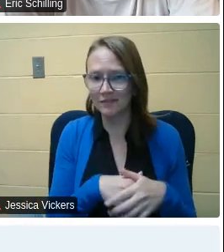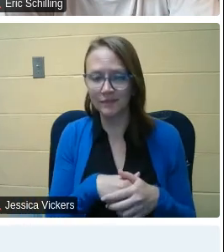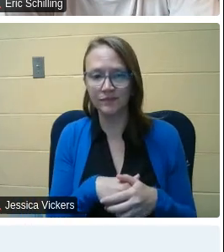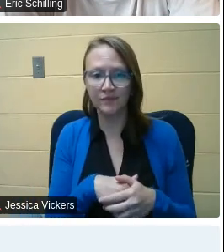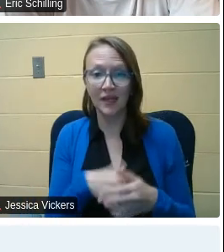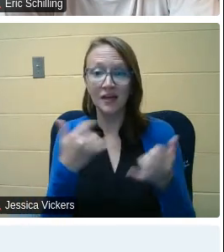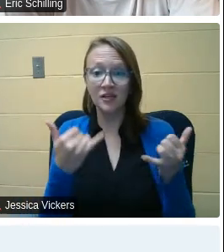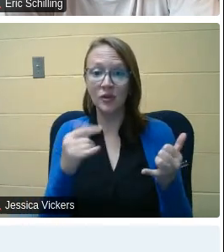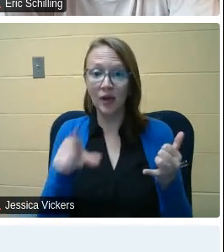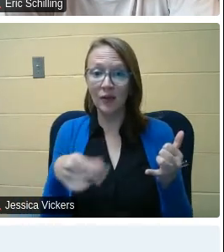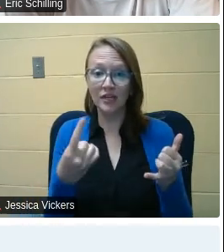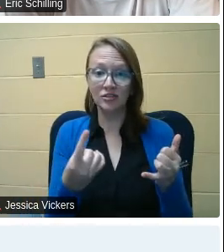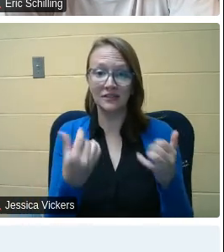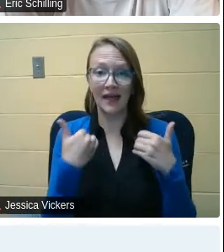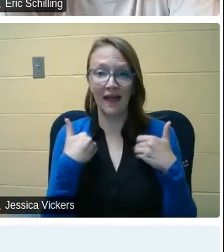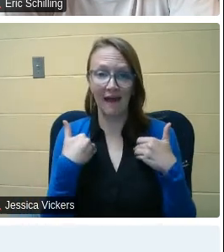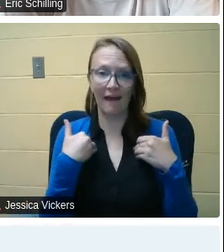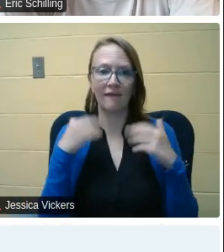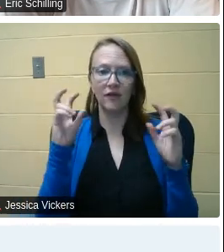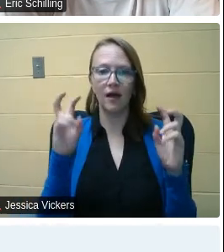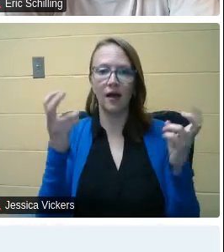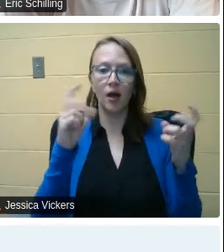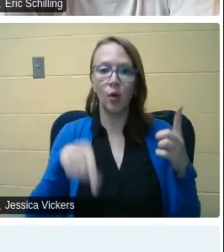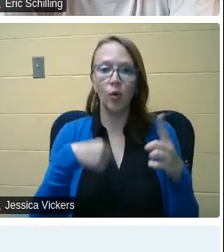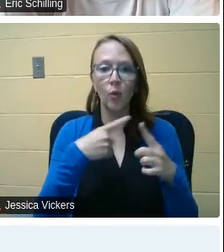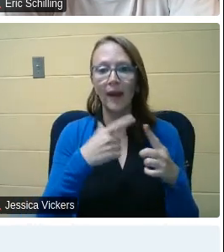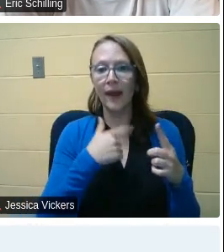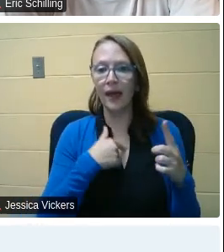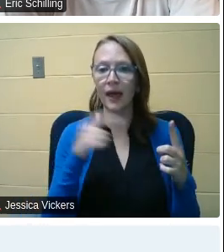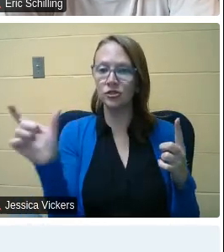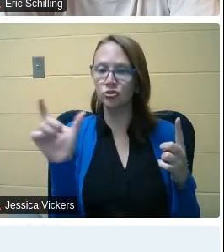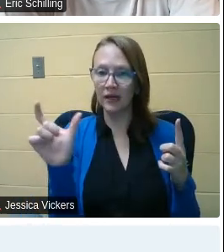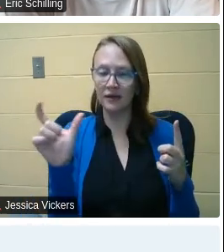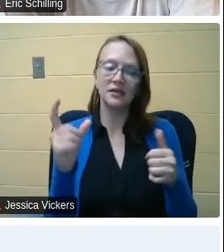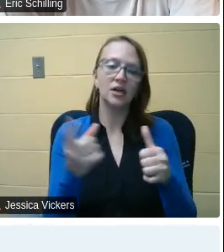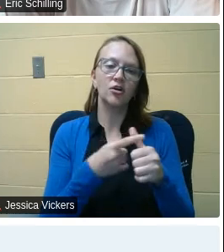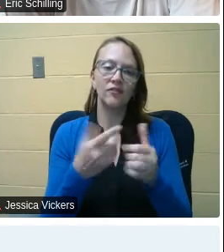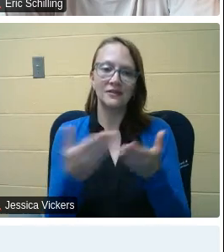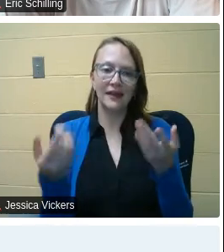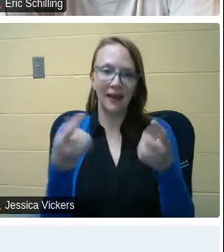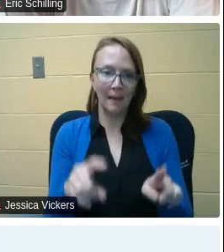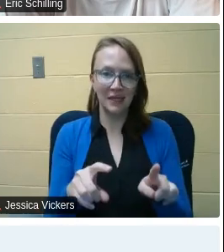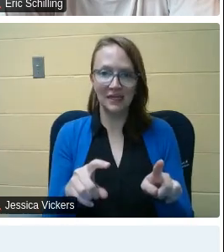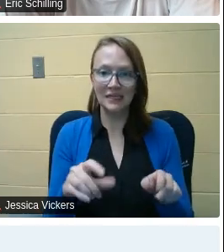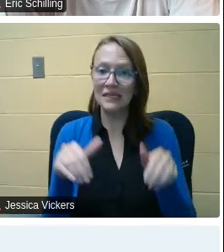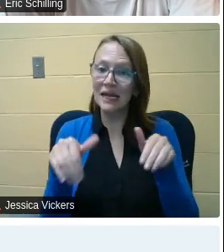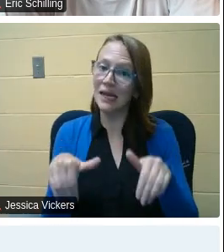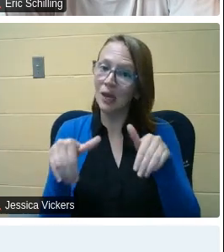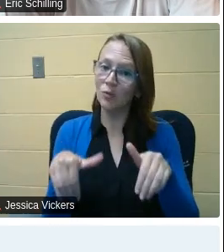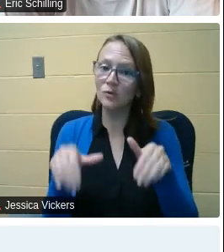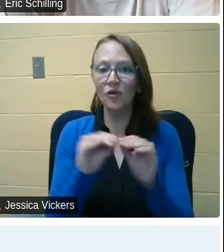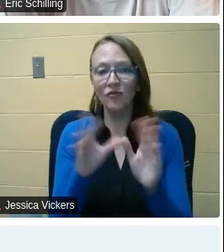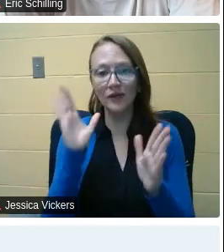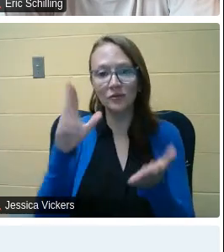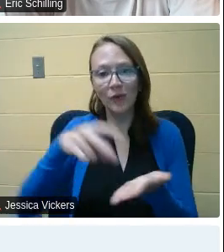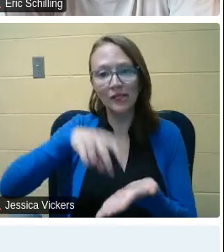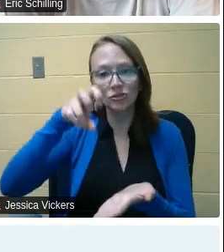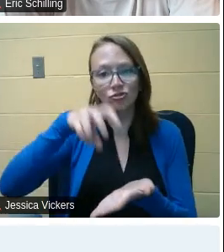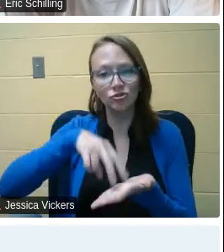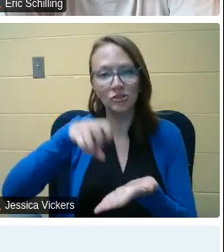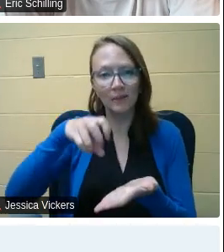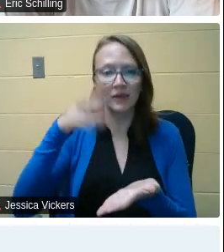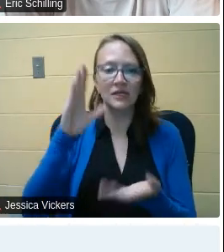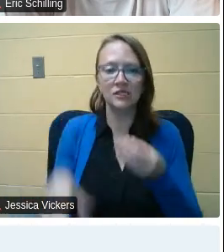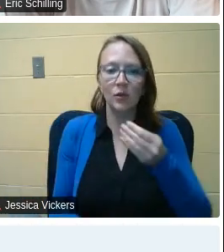now I just have a when I shake. And the first thing I want to happen is it's a kangaroo. So of course it has to jump. So we'll go